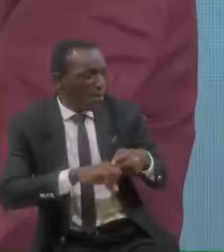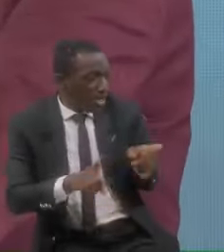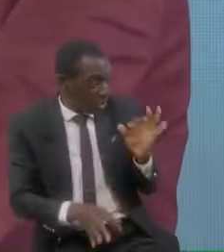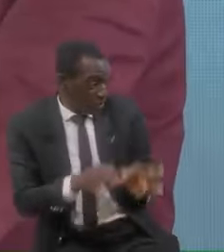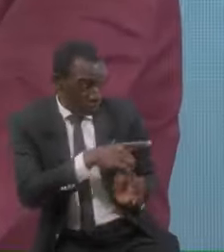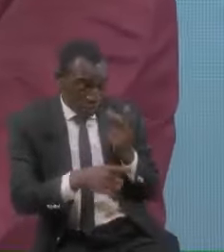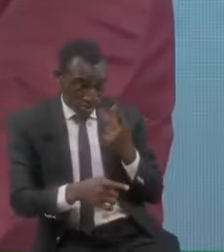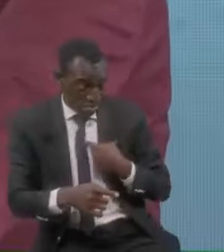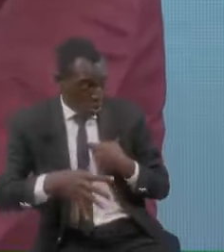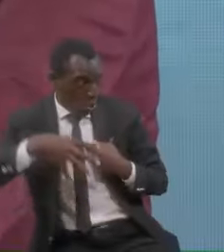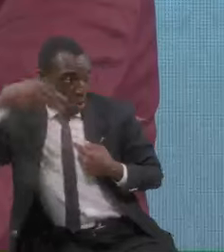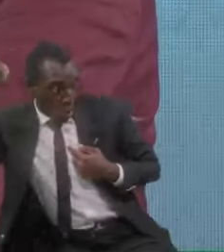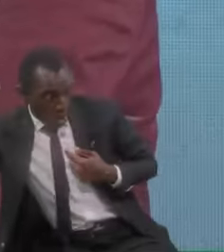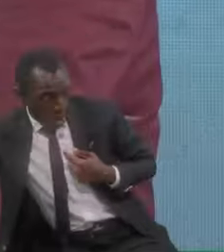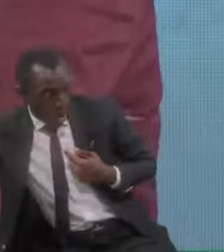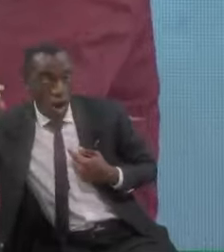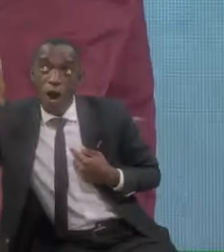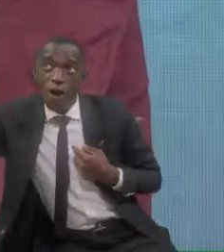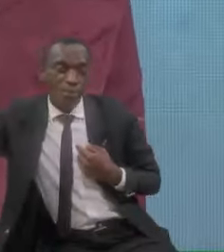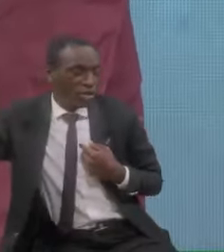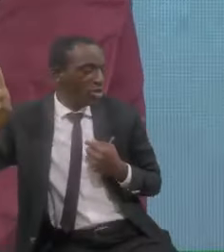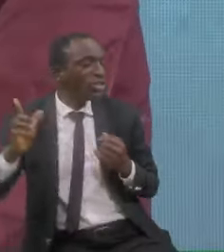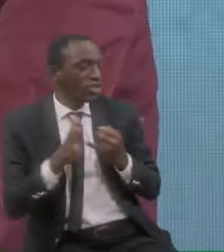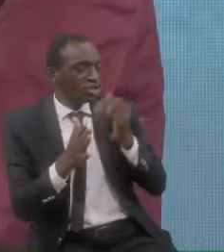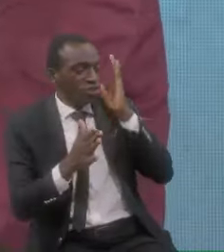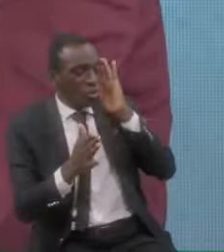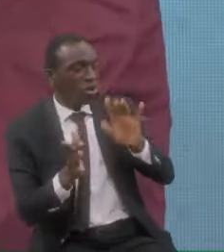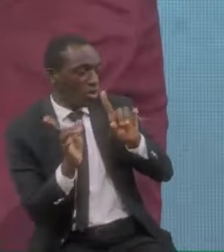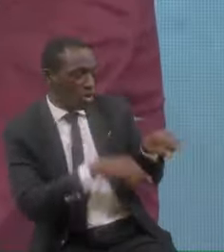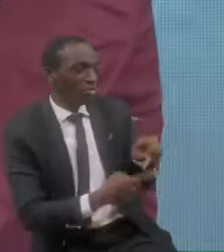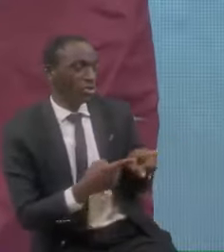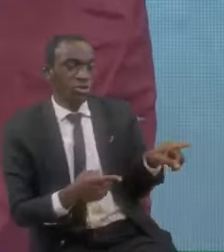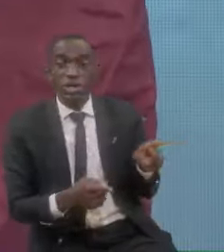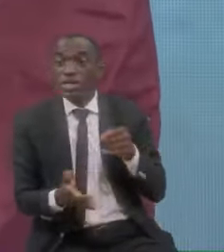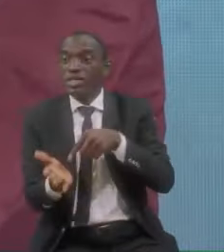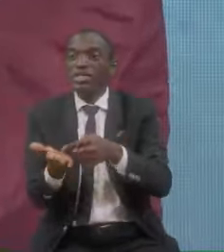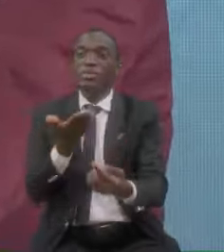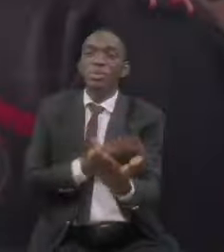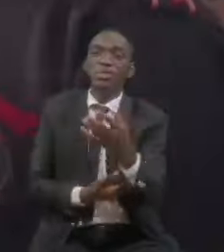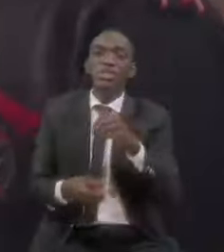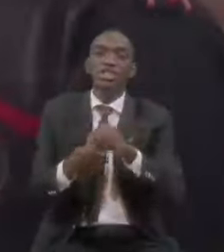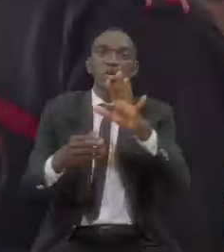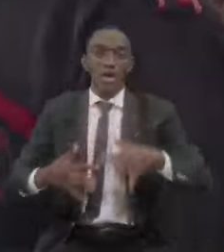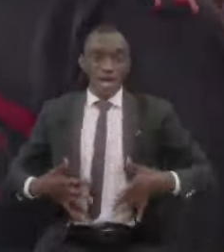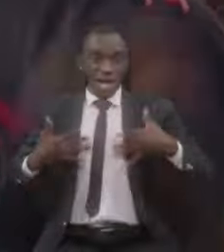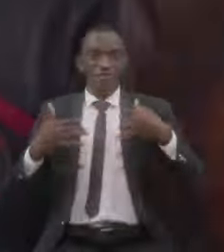up, it will be so. This morning in your life, it will be so.